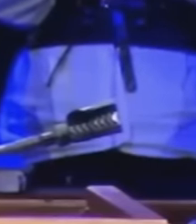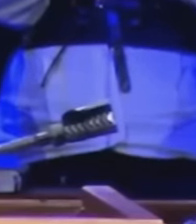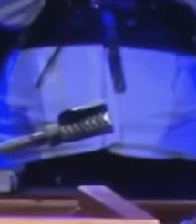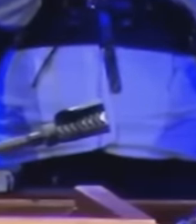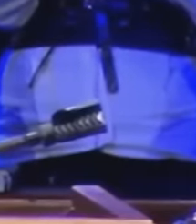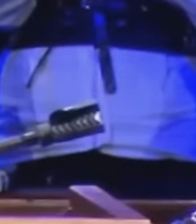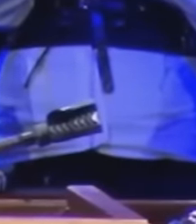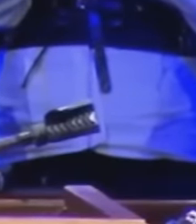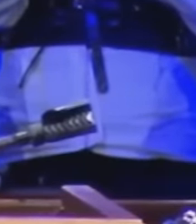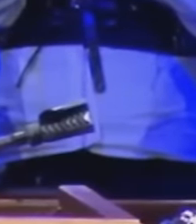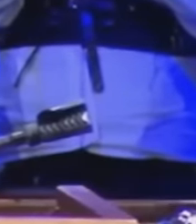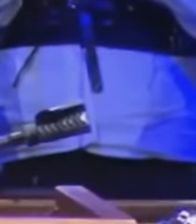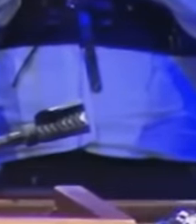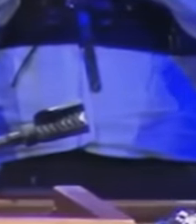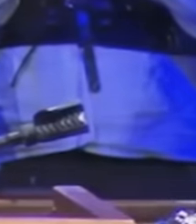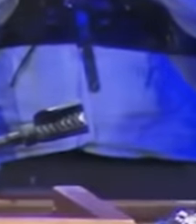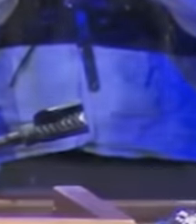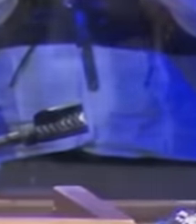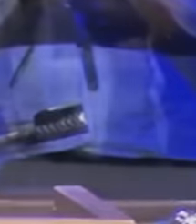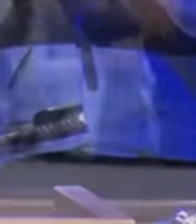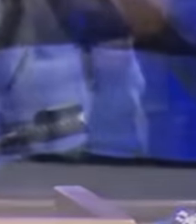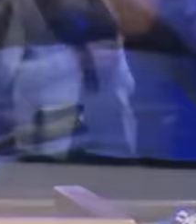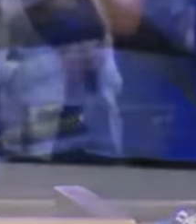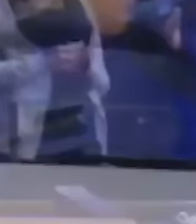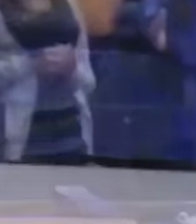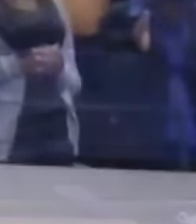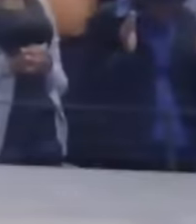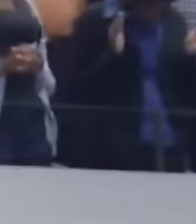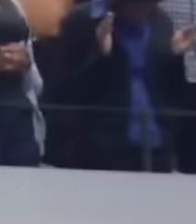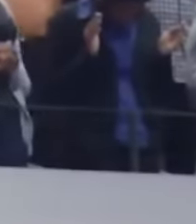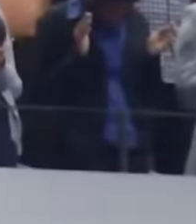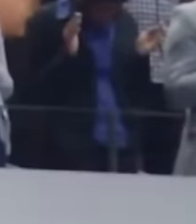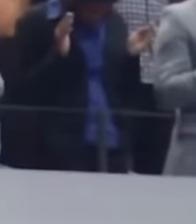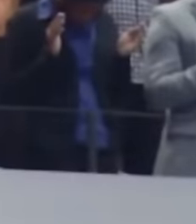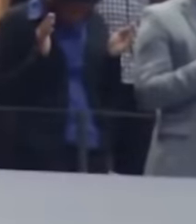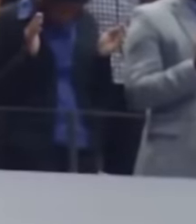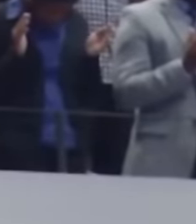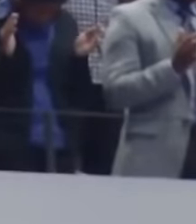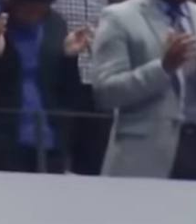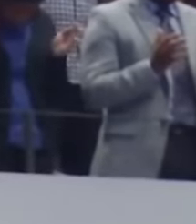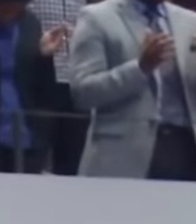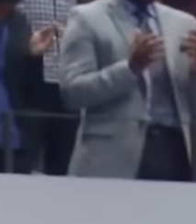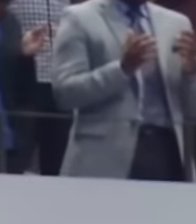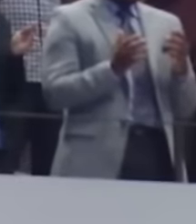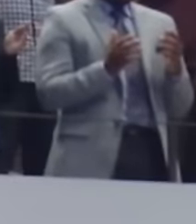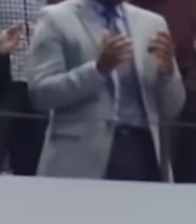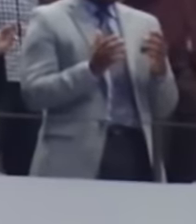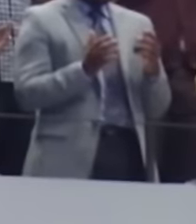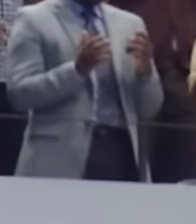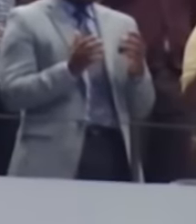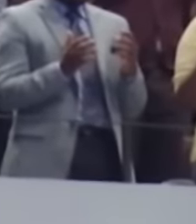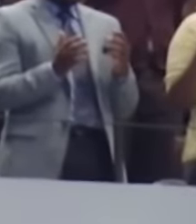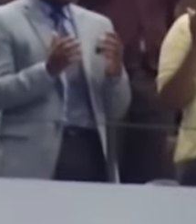hands, we choose every single time to fall into your hands. Have your way in each of